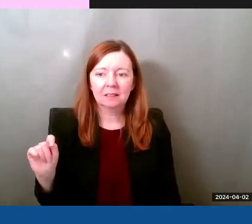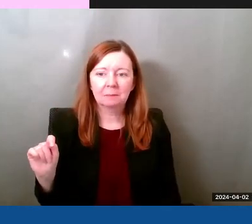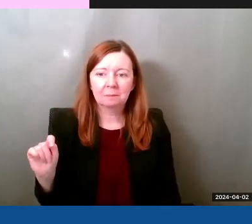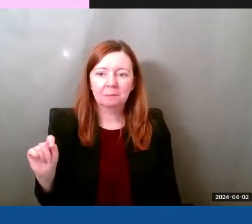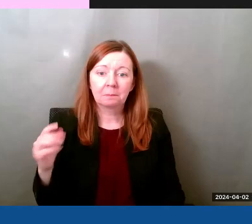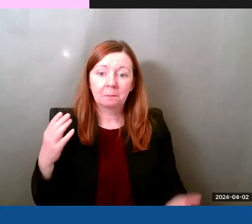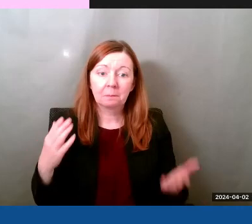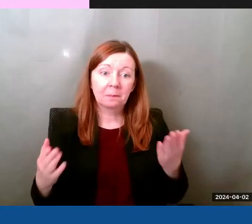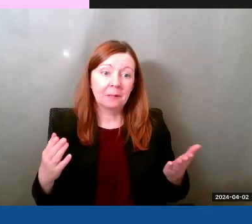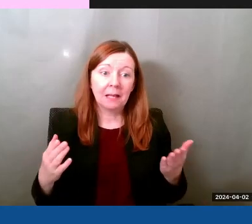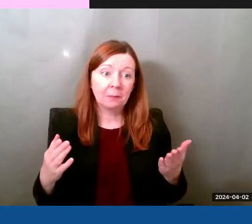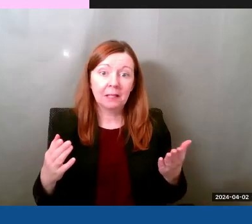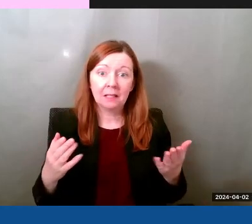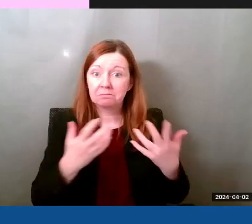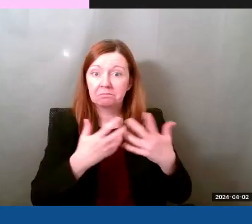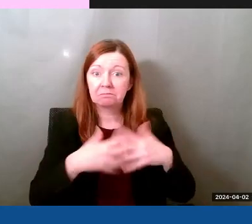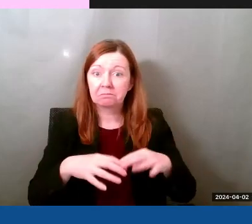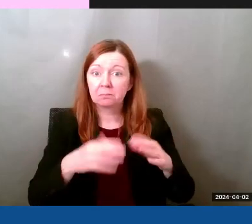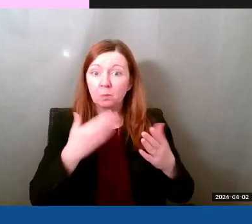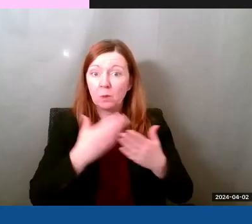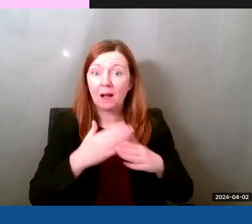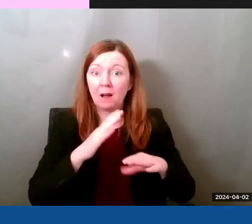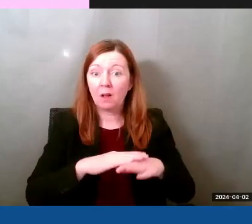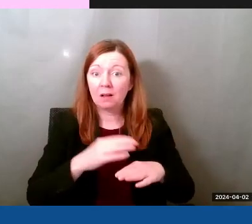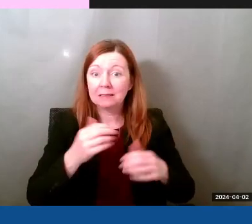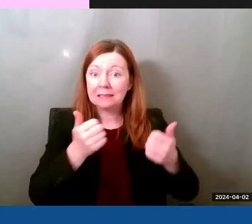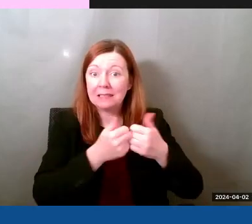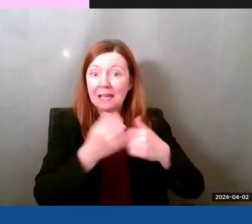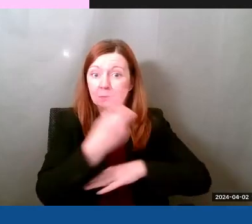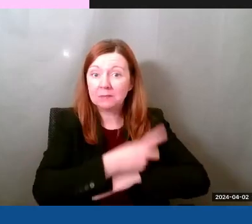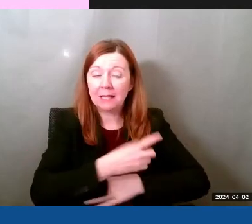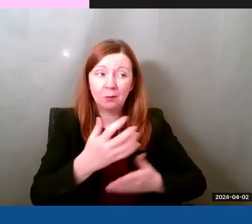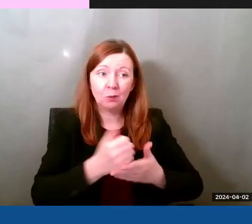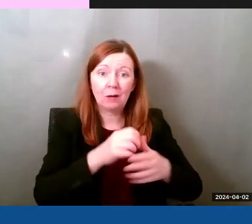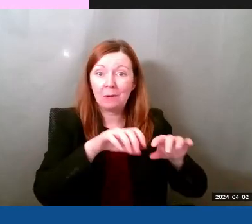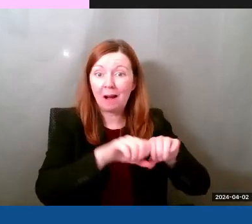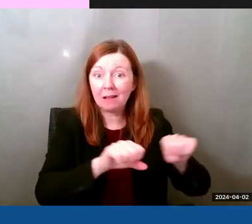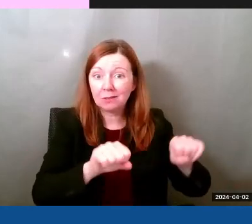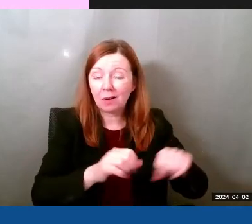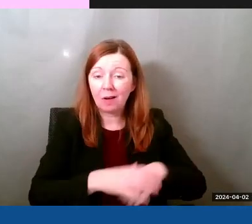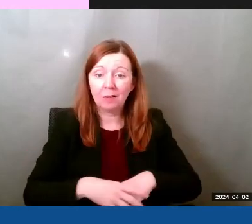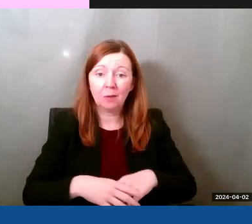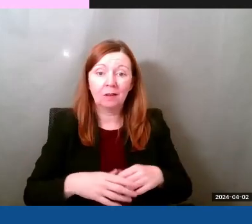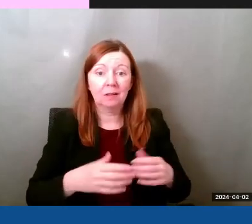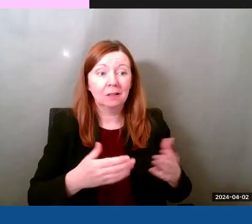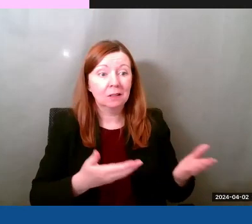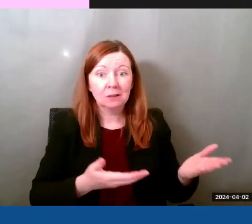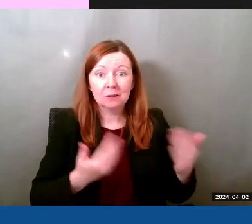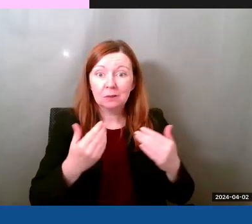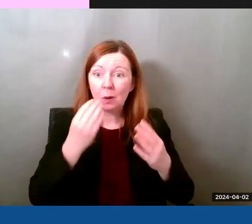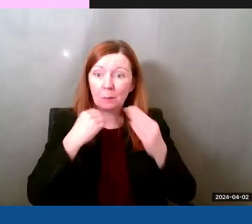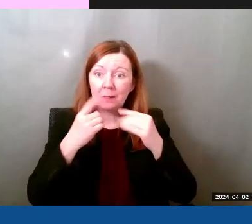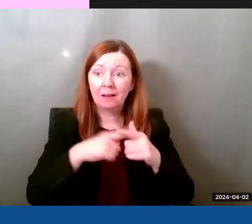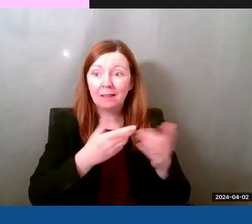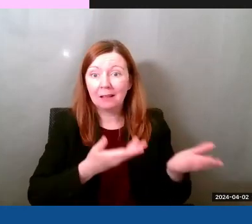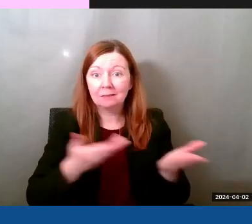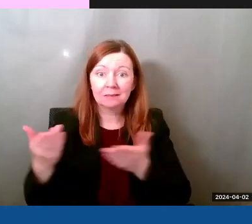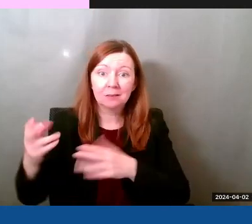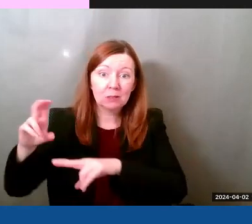work really well on a game day where you grab a hot dog or a to-go meal and then bring it up to your seat.